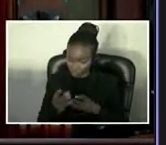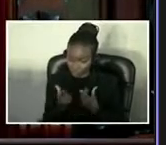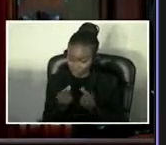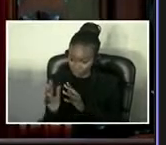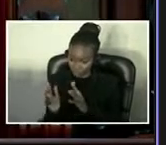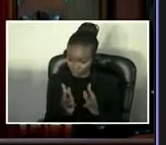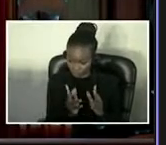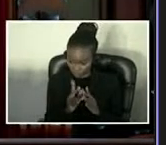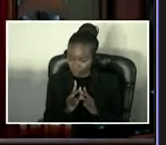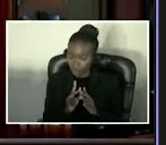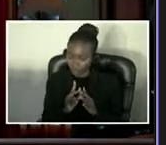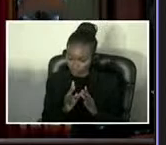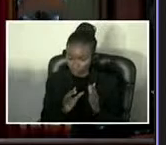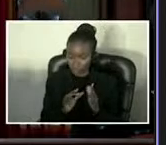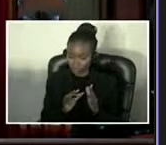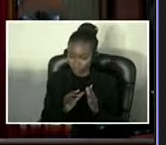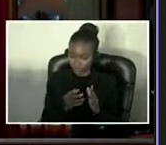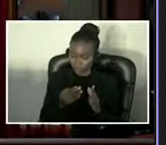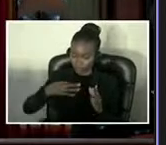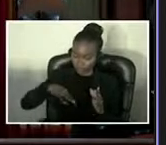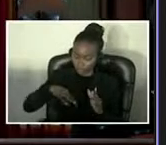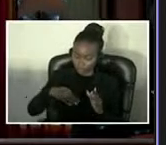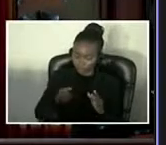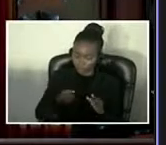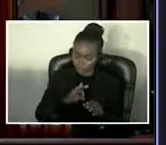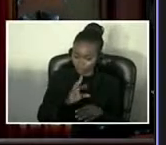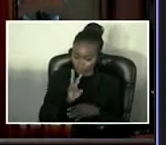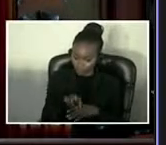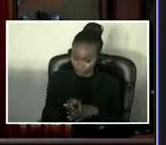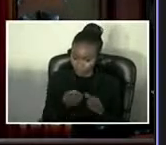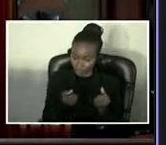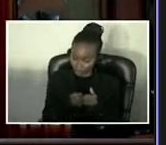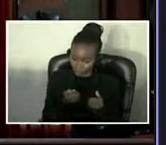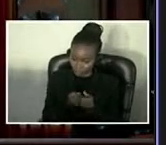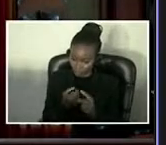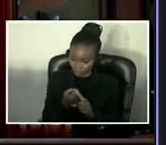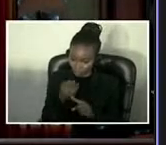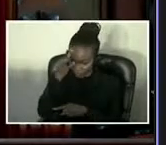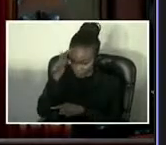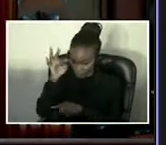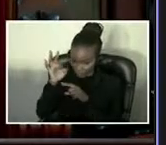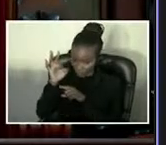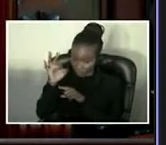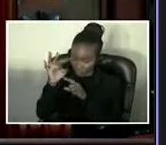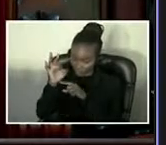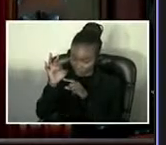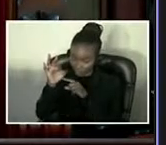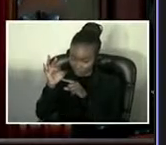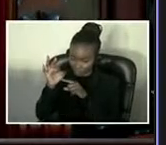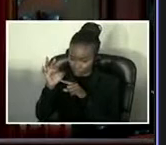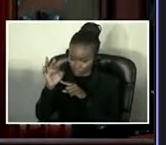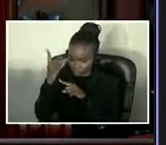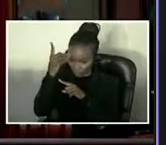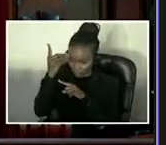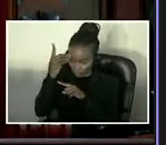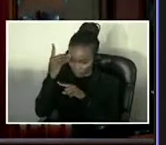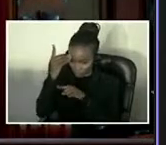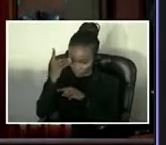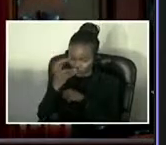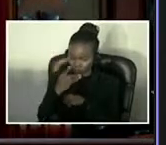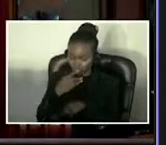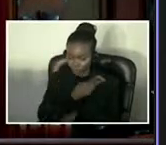employees and inflationary growth for support of achieving medical municipal clinics all that movement was meant to correct the